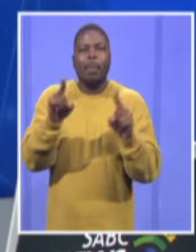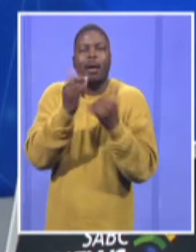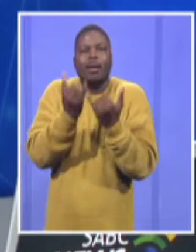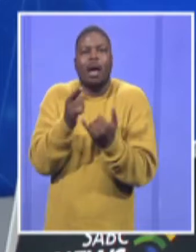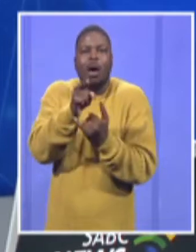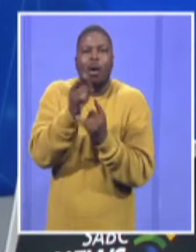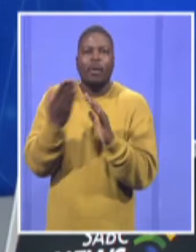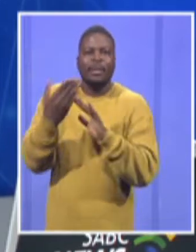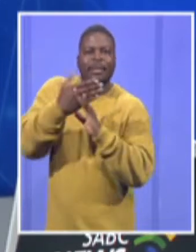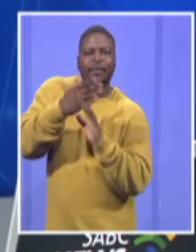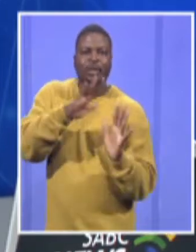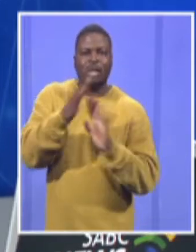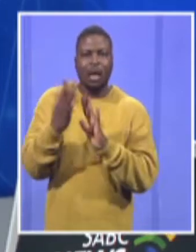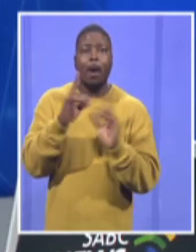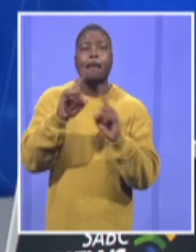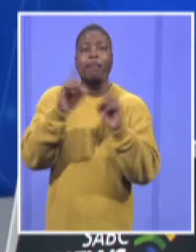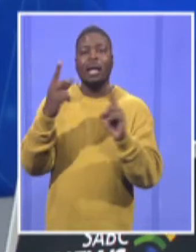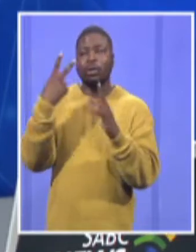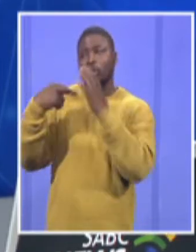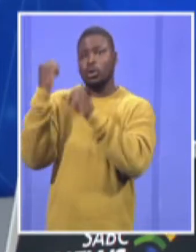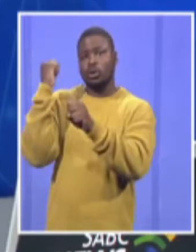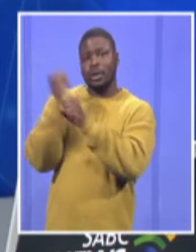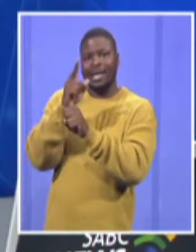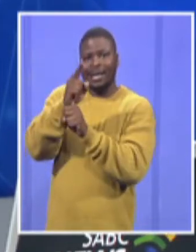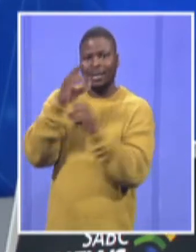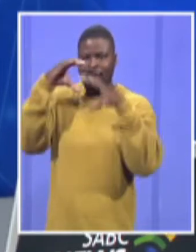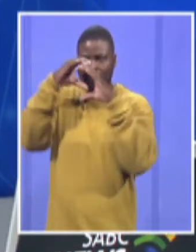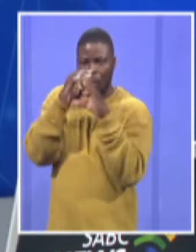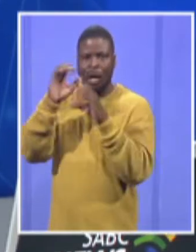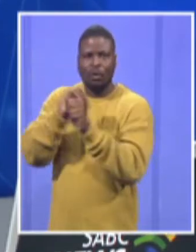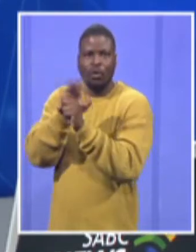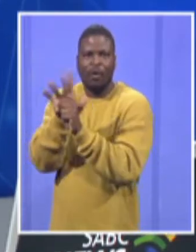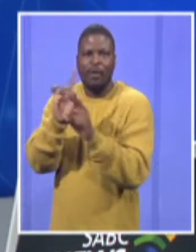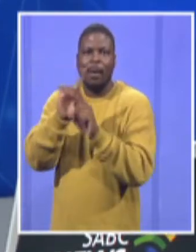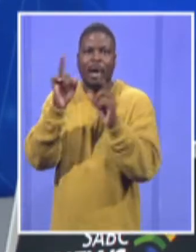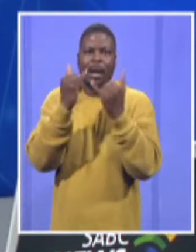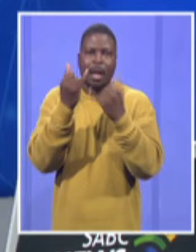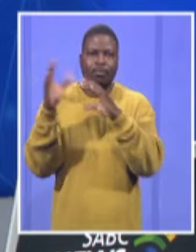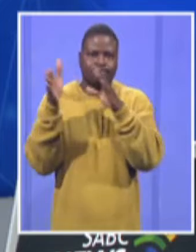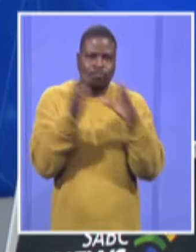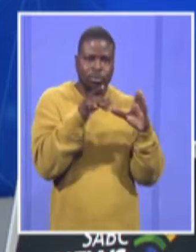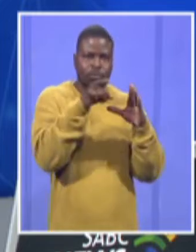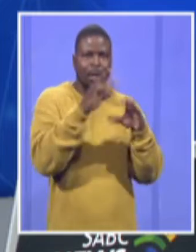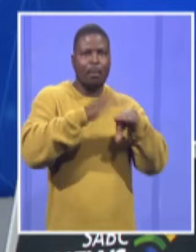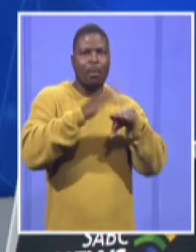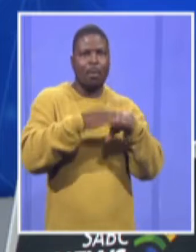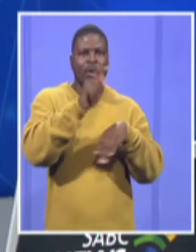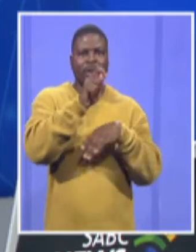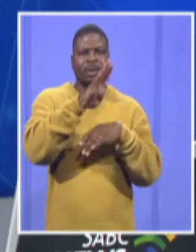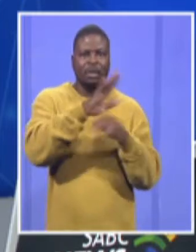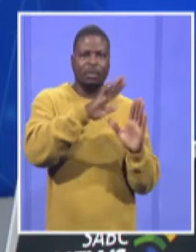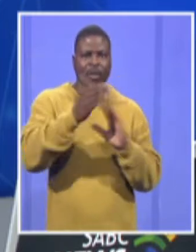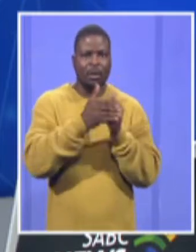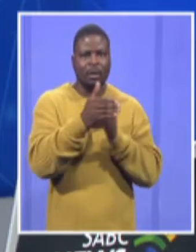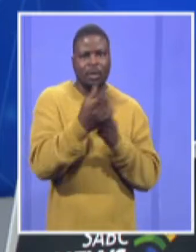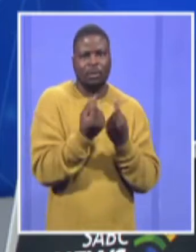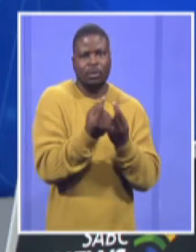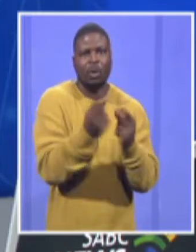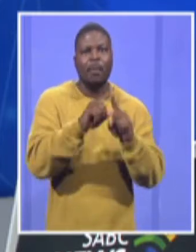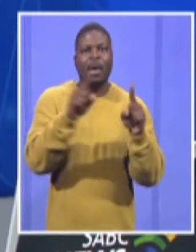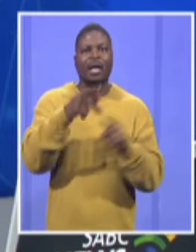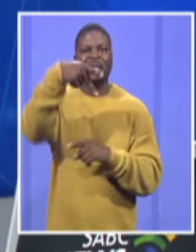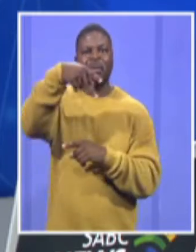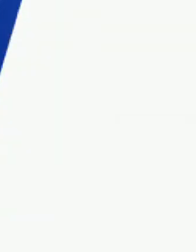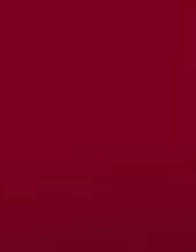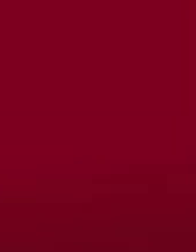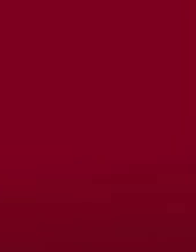in the last 2 years, with the focus on COVID-19. To tell us more about the story, we now cross to our reporter Minoshni Pillay, who's on standby. Minoshni,